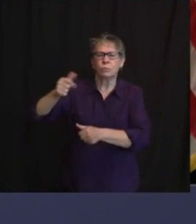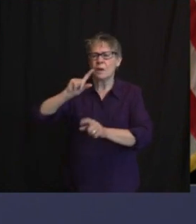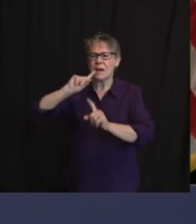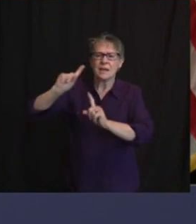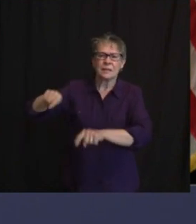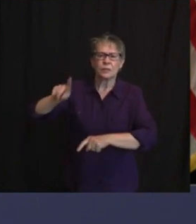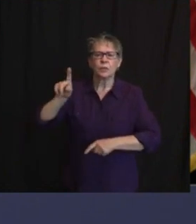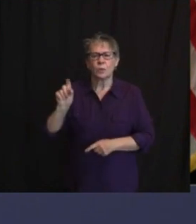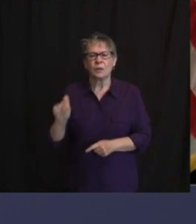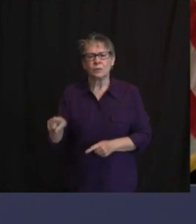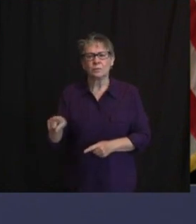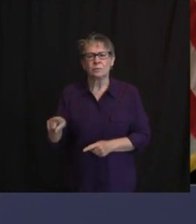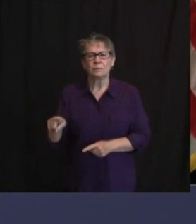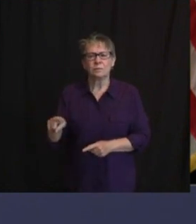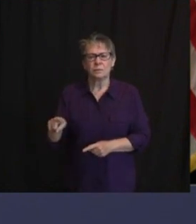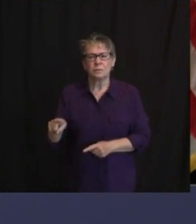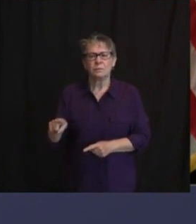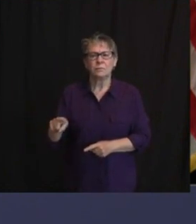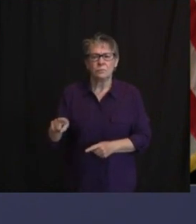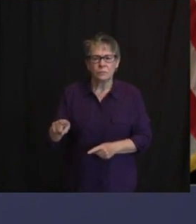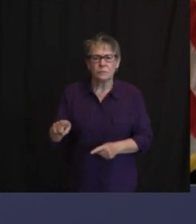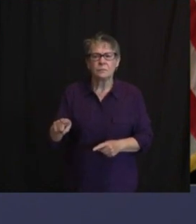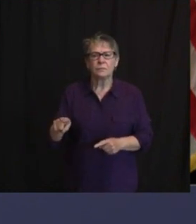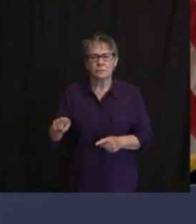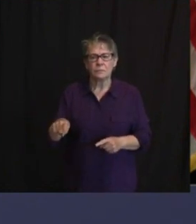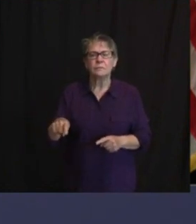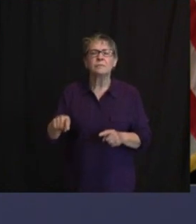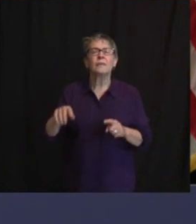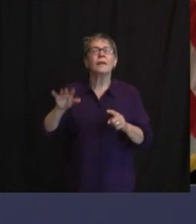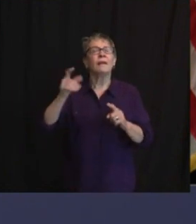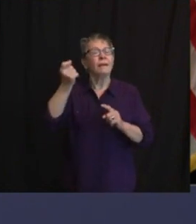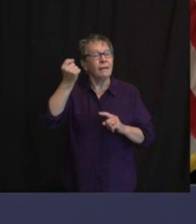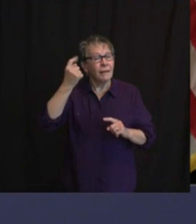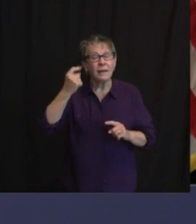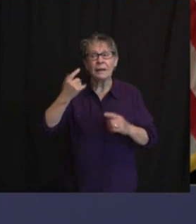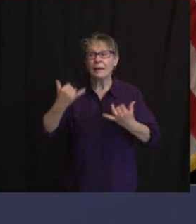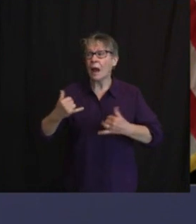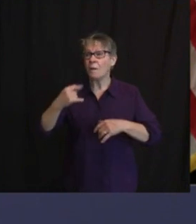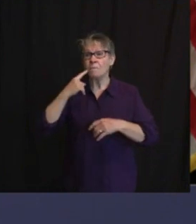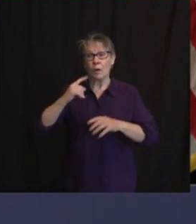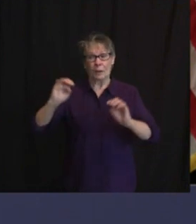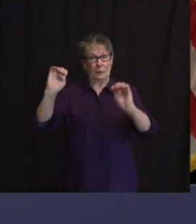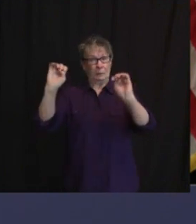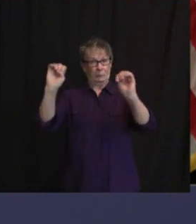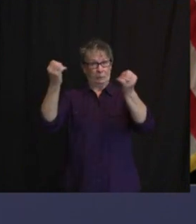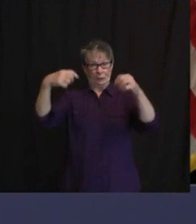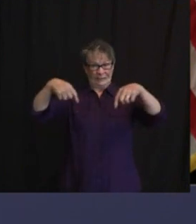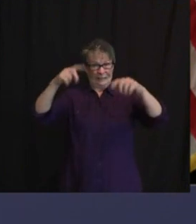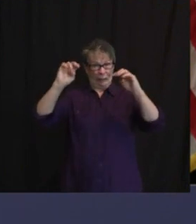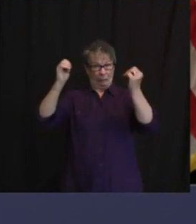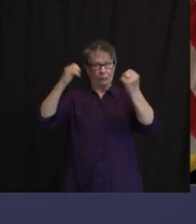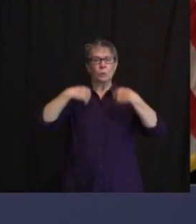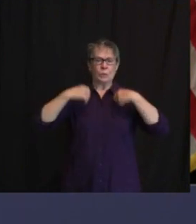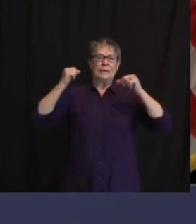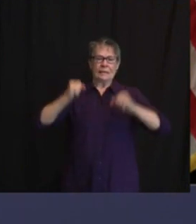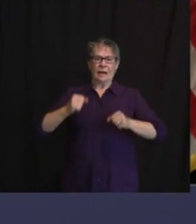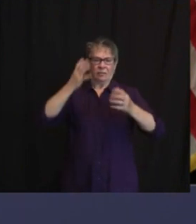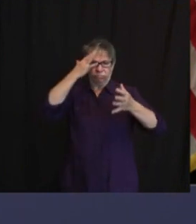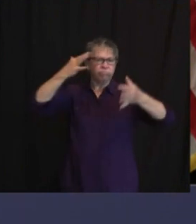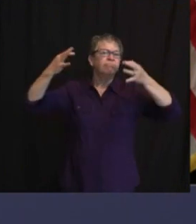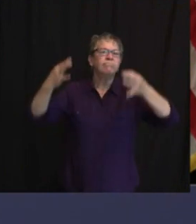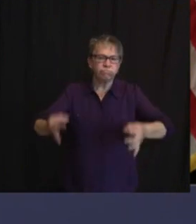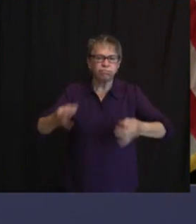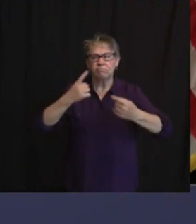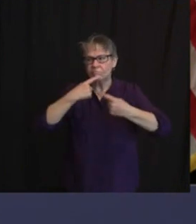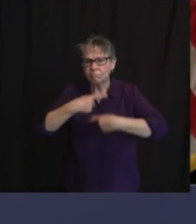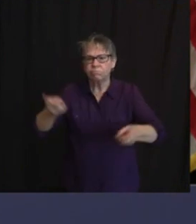under the Emergency Health Powers Act. The public health emergency by statute expires every 30 days unless it's renewed. In order for it to